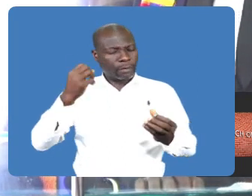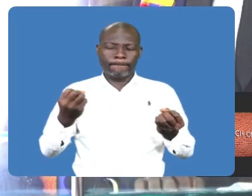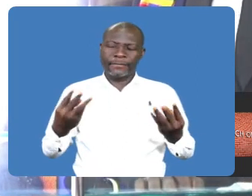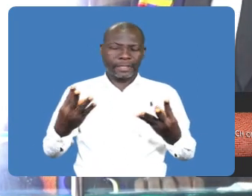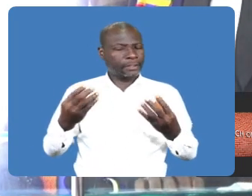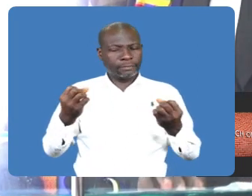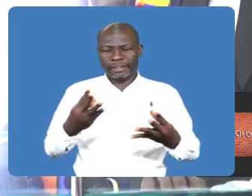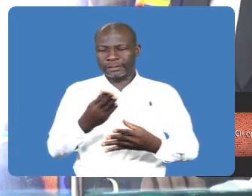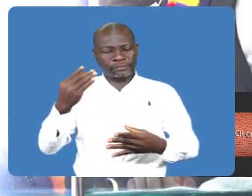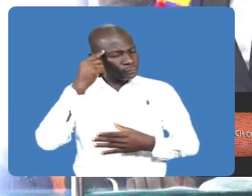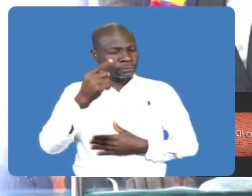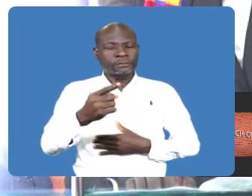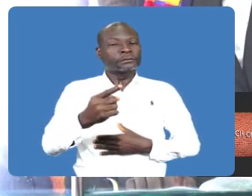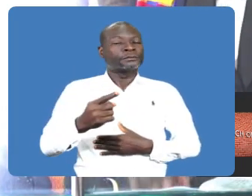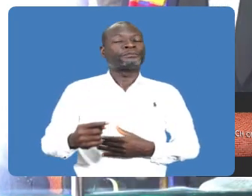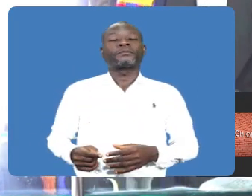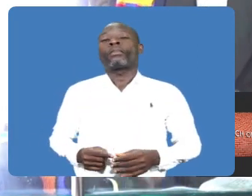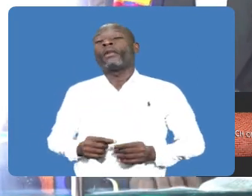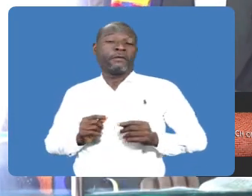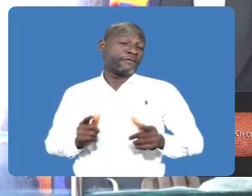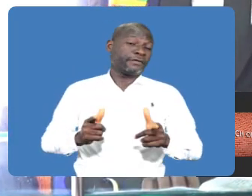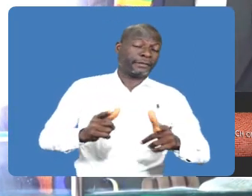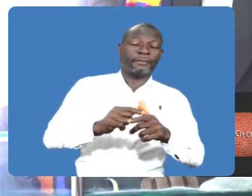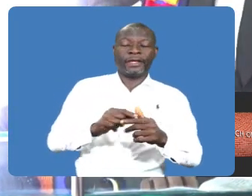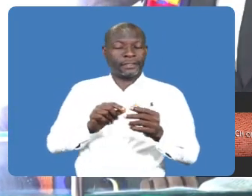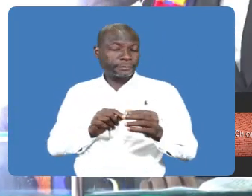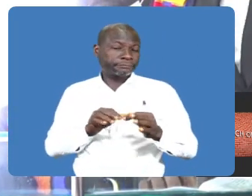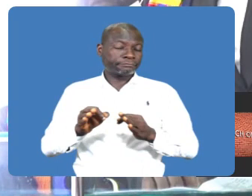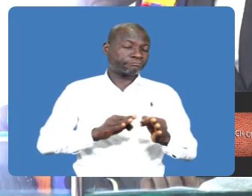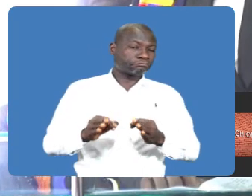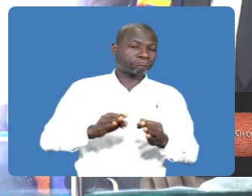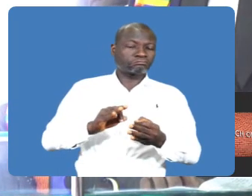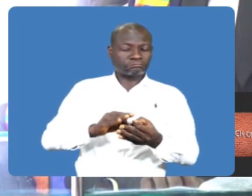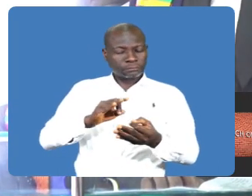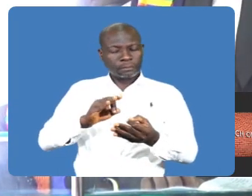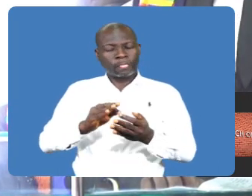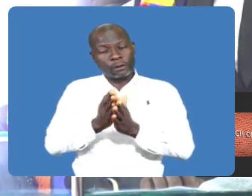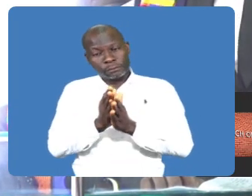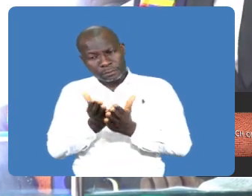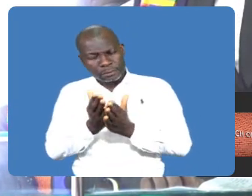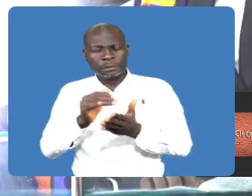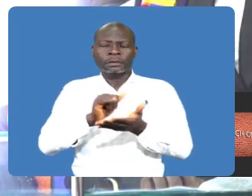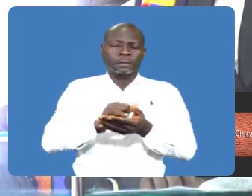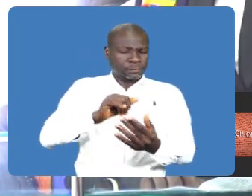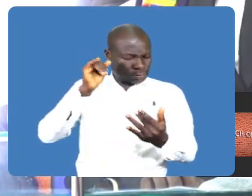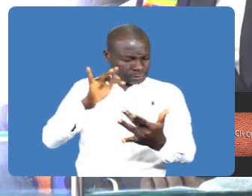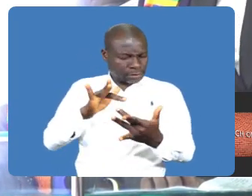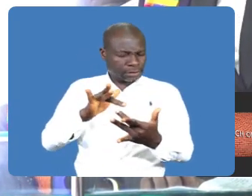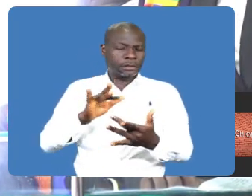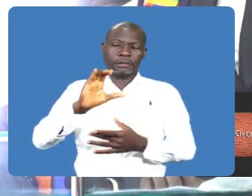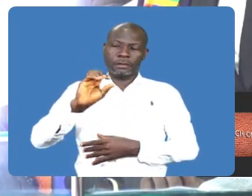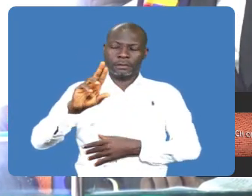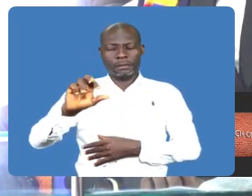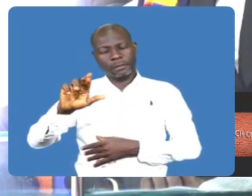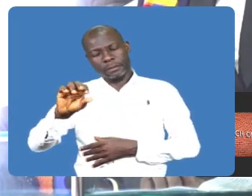your endeavors. Let me quickly highlight on some of the key topics and courses that we have studied under the feet of